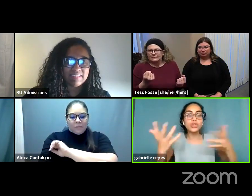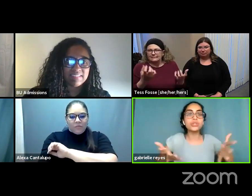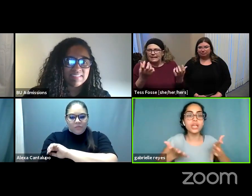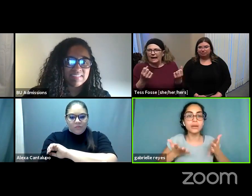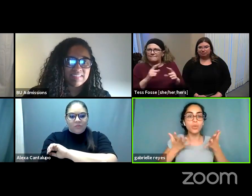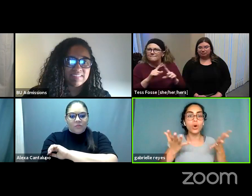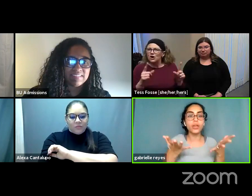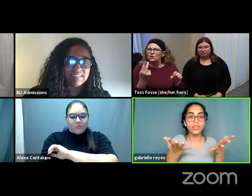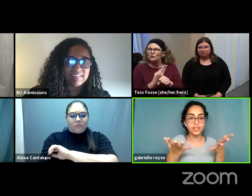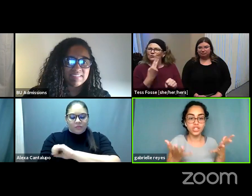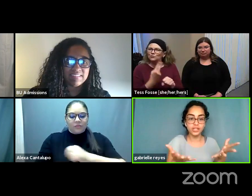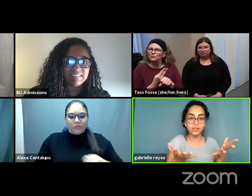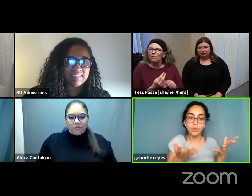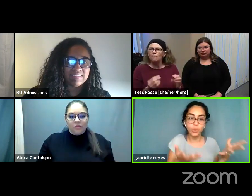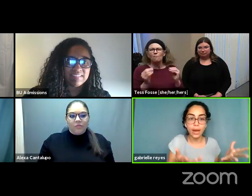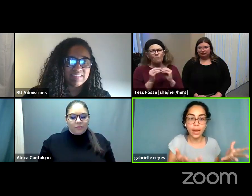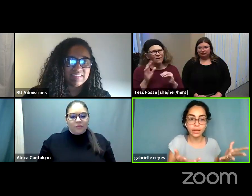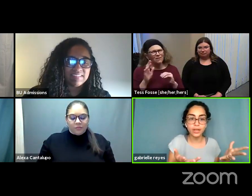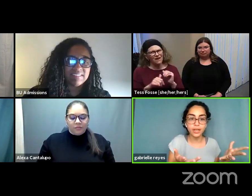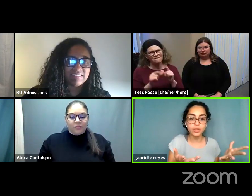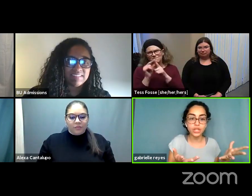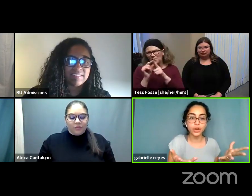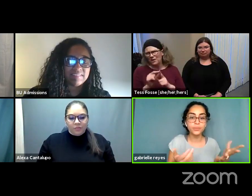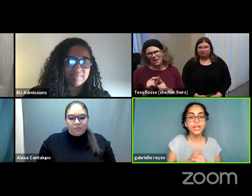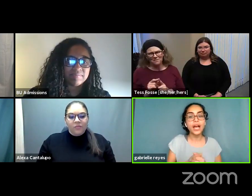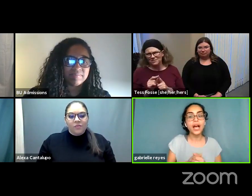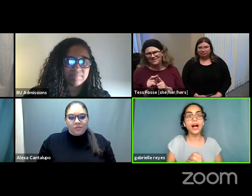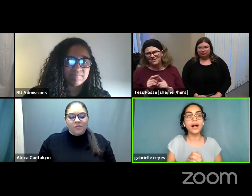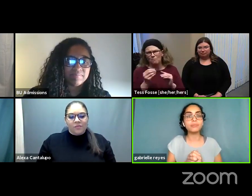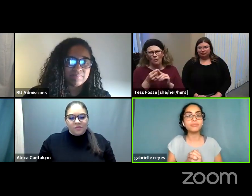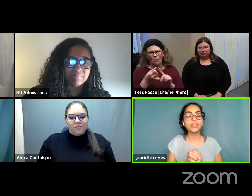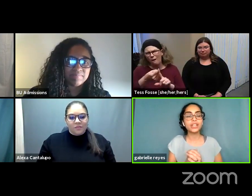with using more than just the vocabulary, you know?